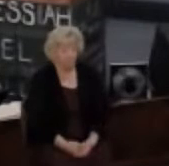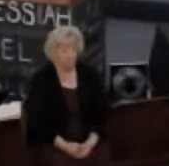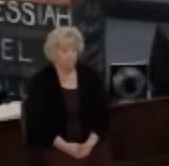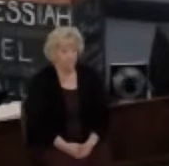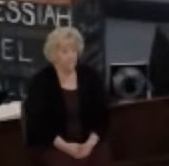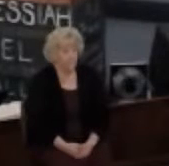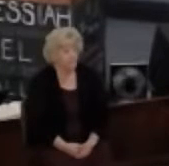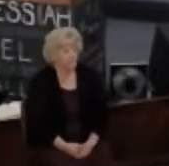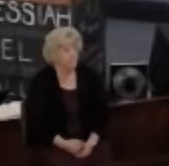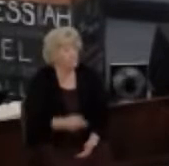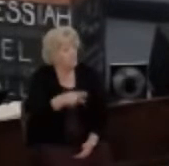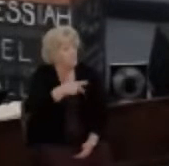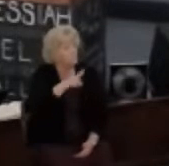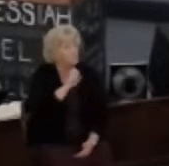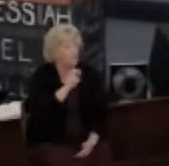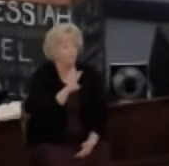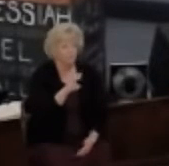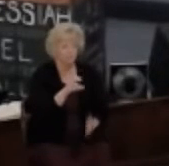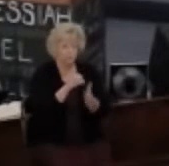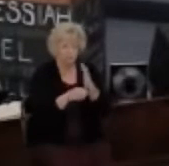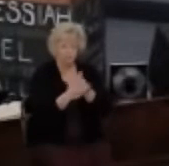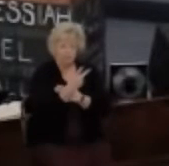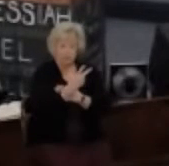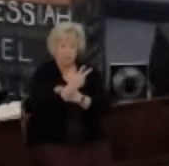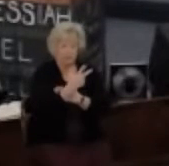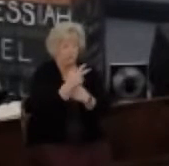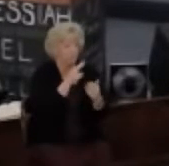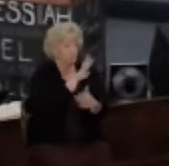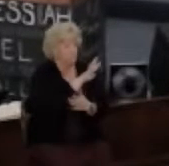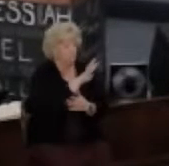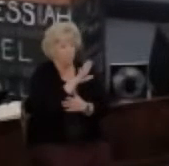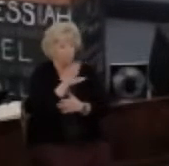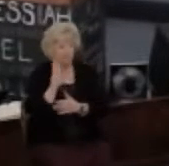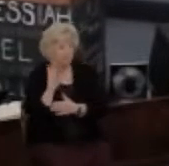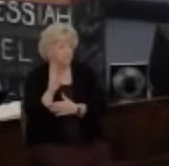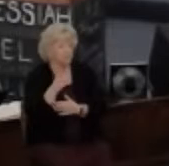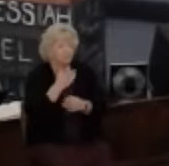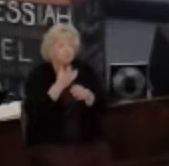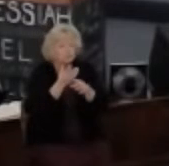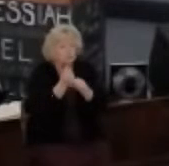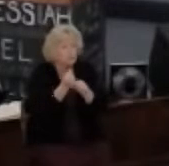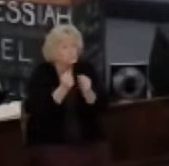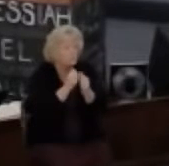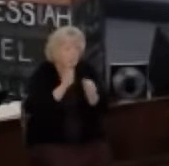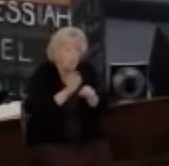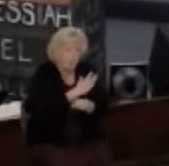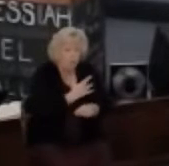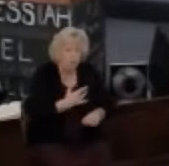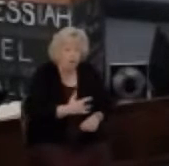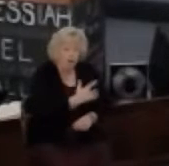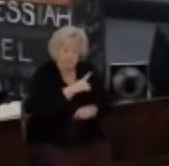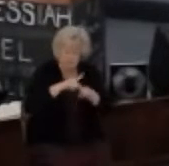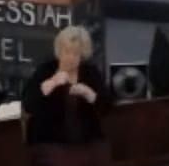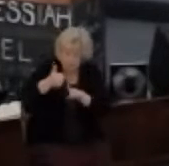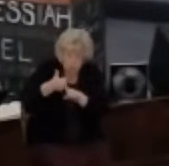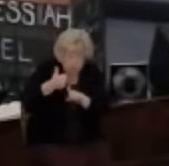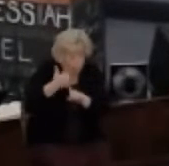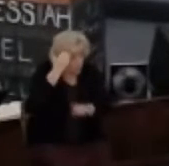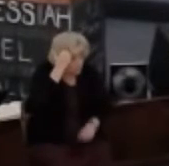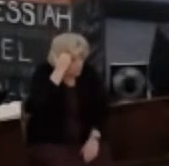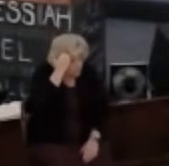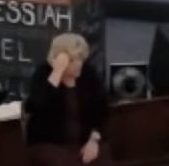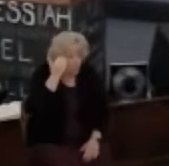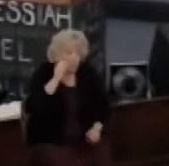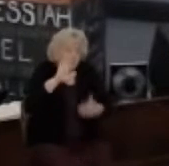Proverbs chapter 3, verse 5 and 6. "Trust in the Lord with all your heart, and lean not on your own understanding. In all